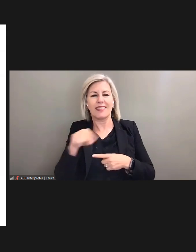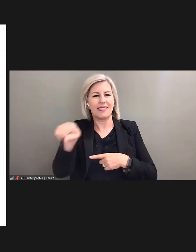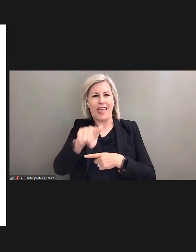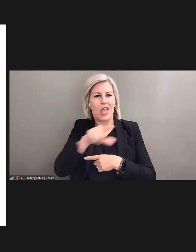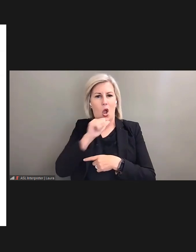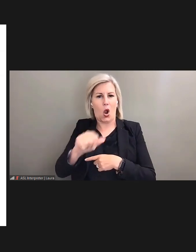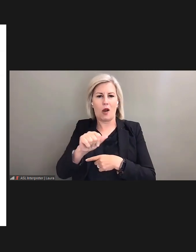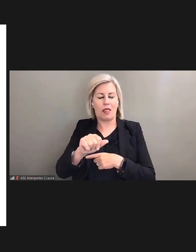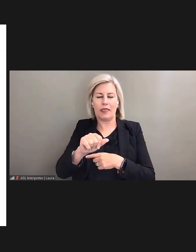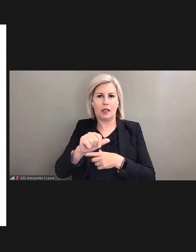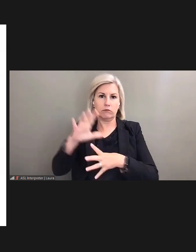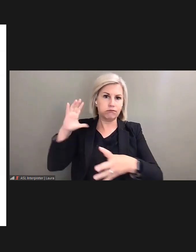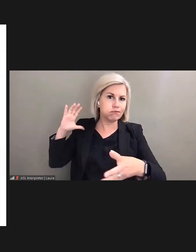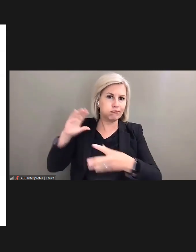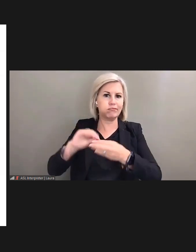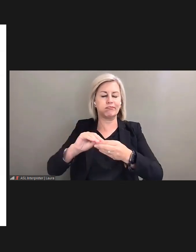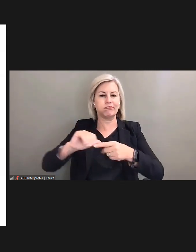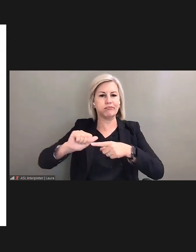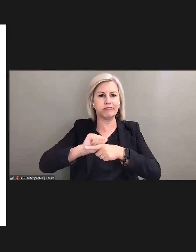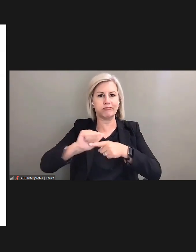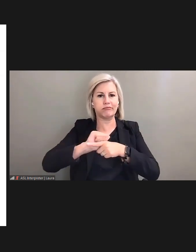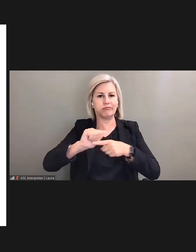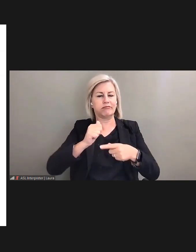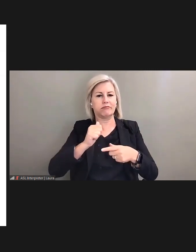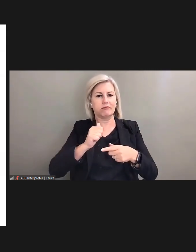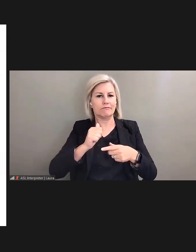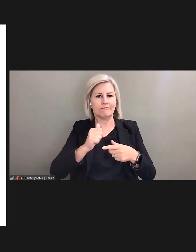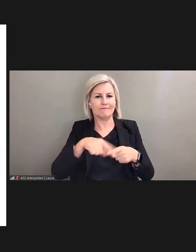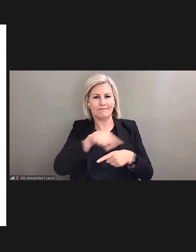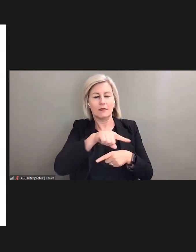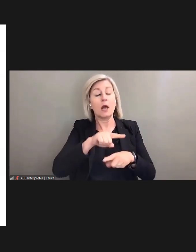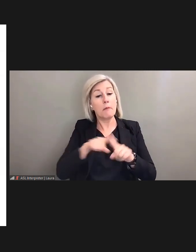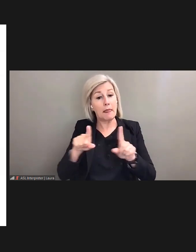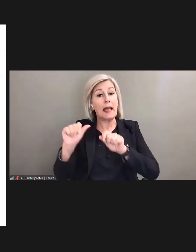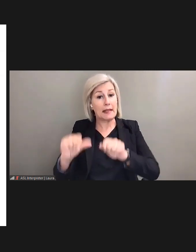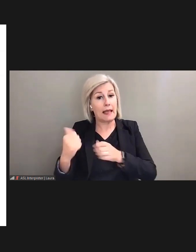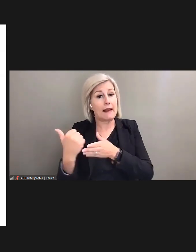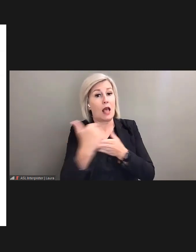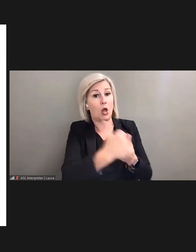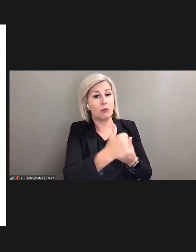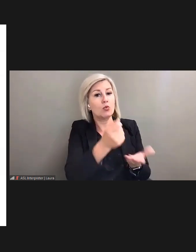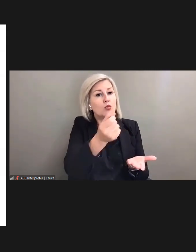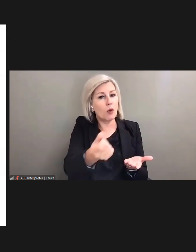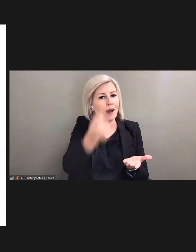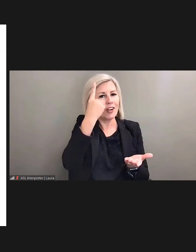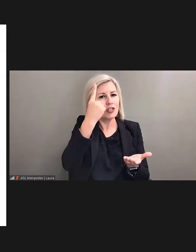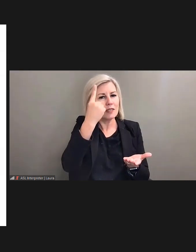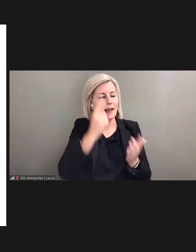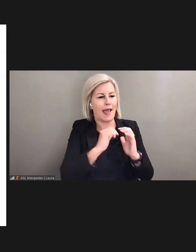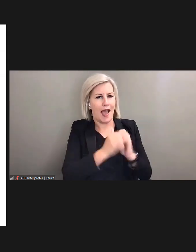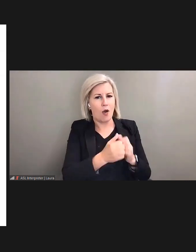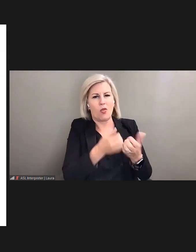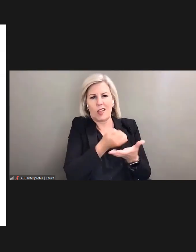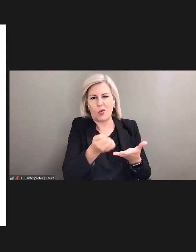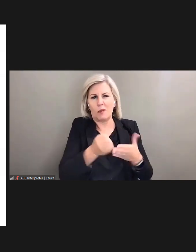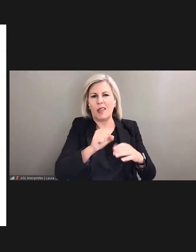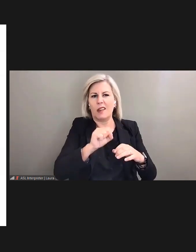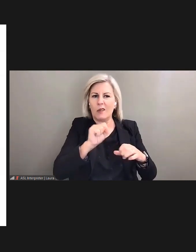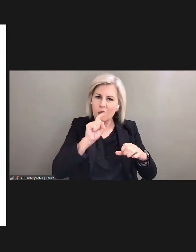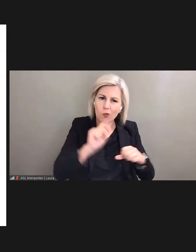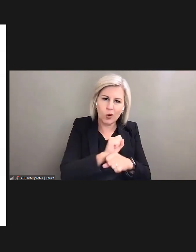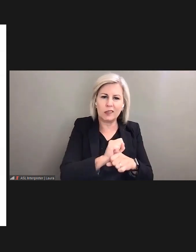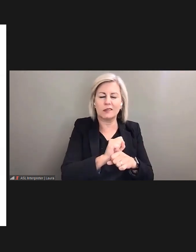training you need to develop your screening program, they can absolutely help you understand how your equipment functions, the